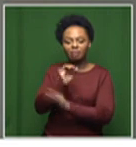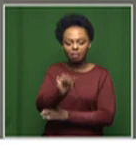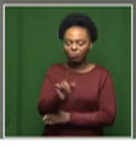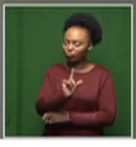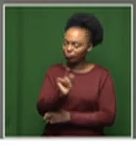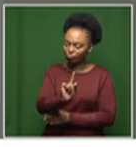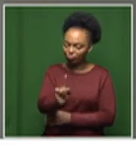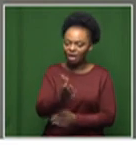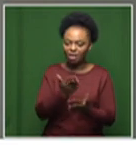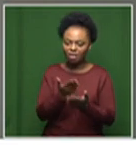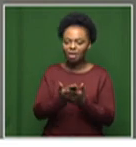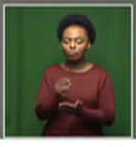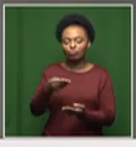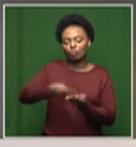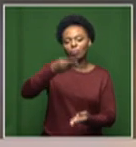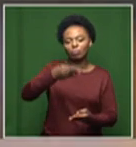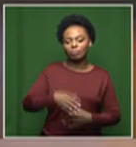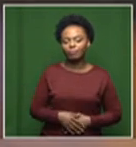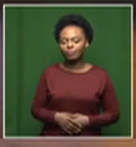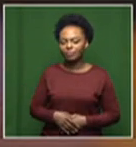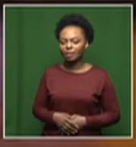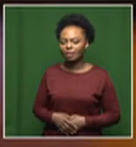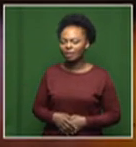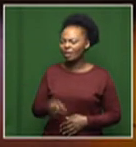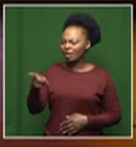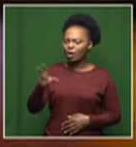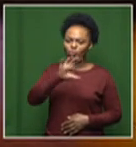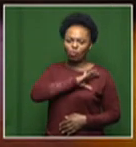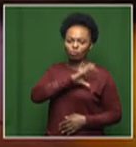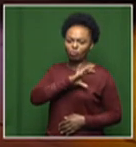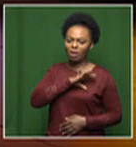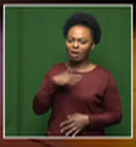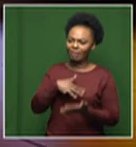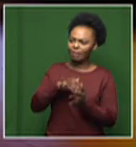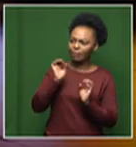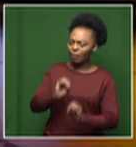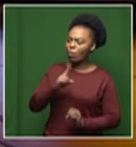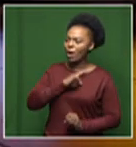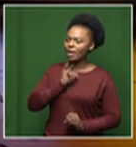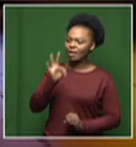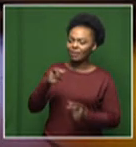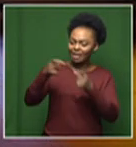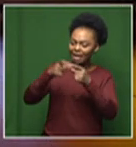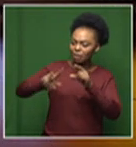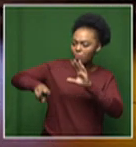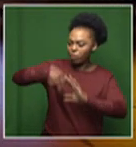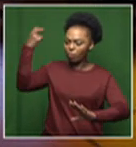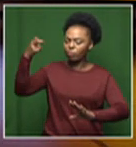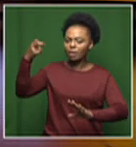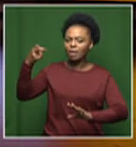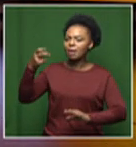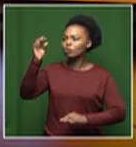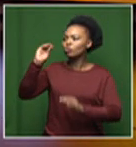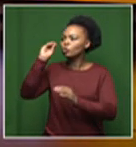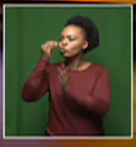not expose the consumers to vulnerability, though? Because if the card gets stolen and then the thief or whosoever is taking the card